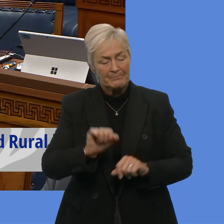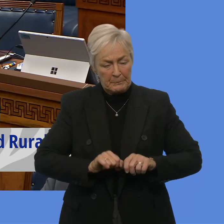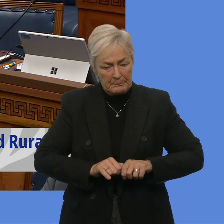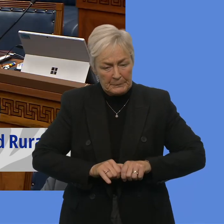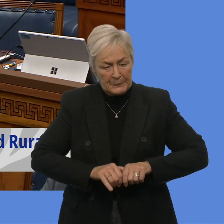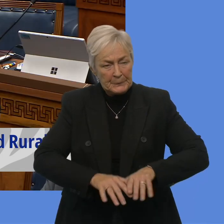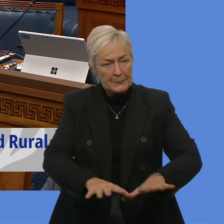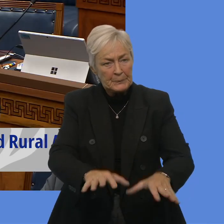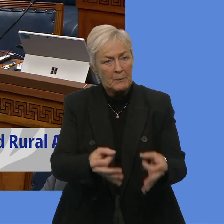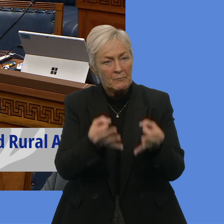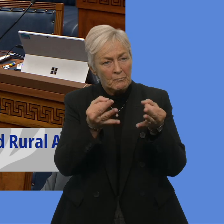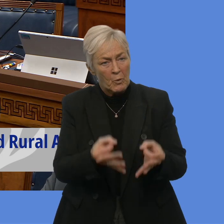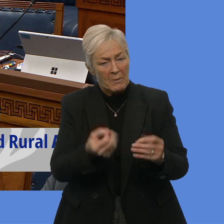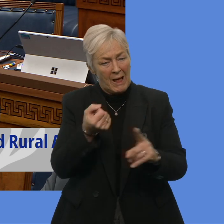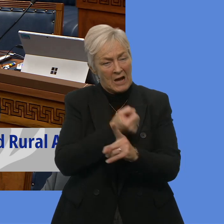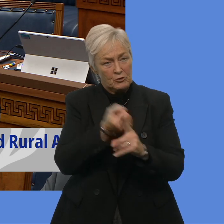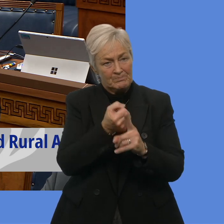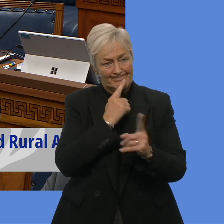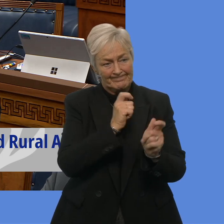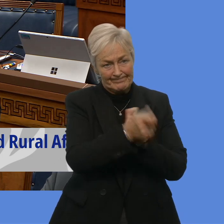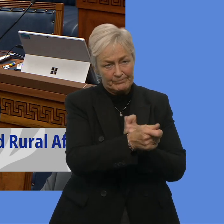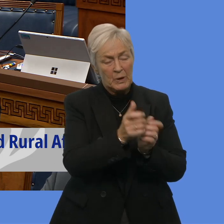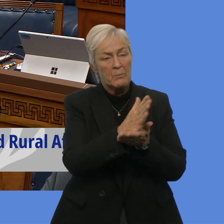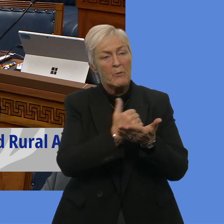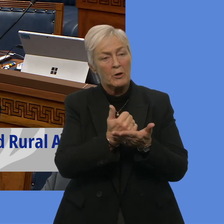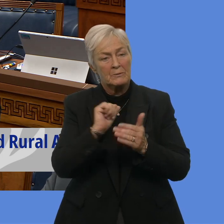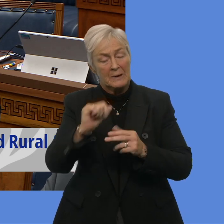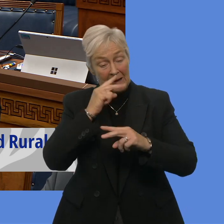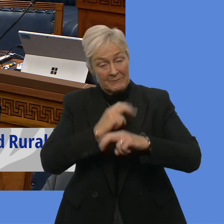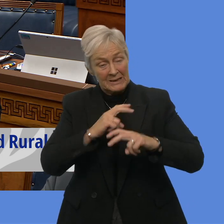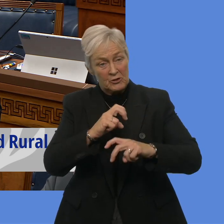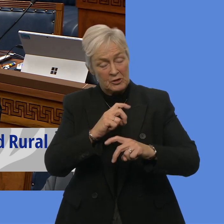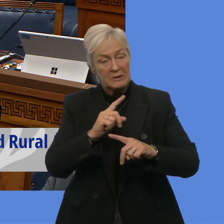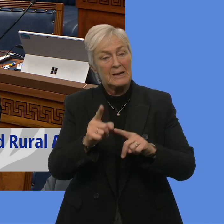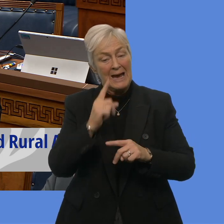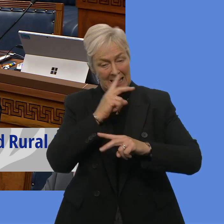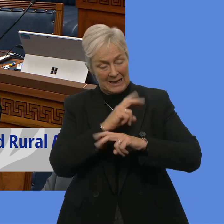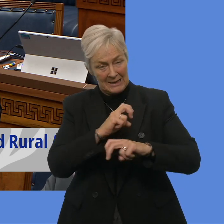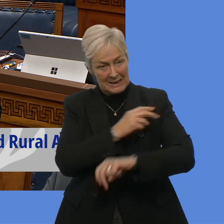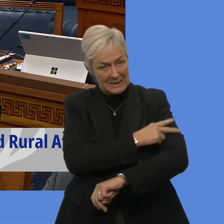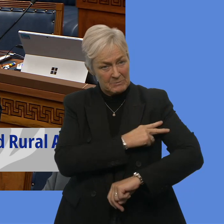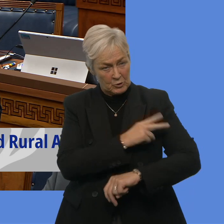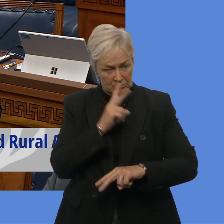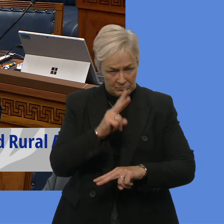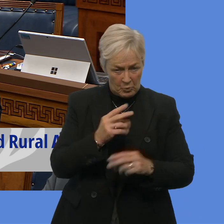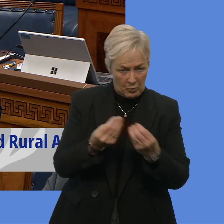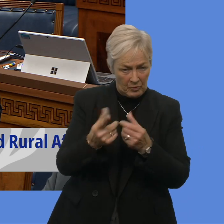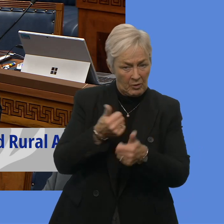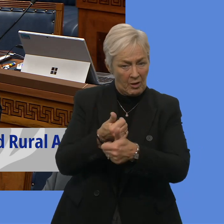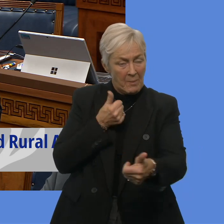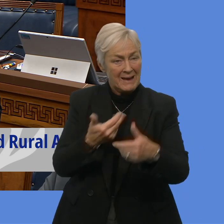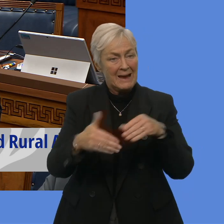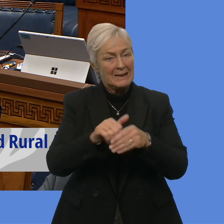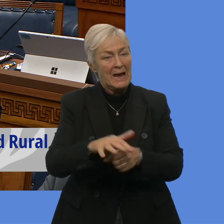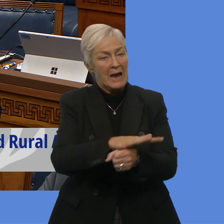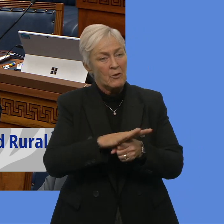enable formal enforcement action to be taken. As part of the investigation, however, inspectors have worked proactively with the local company within the catchment,